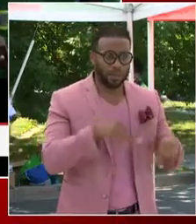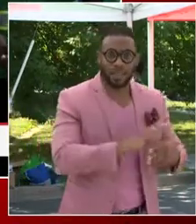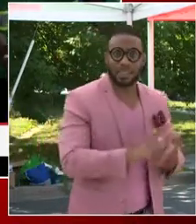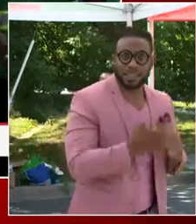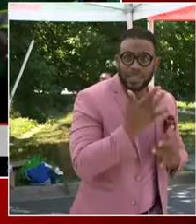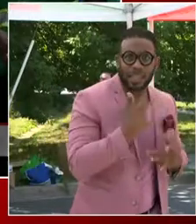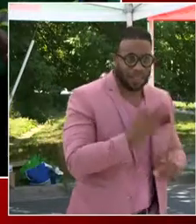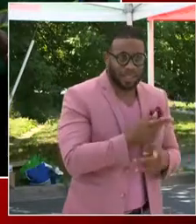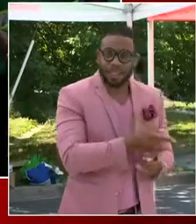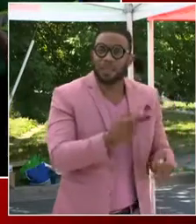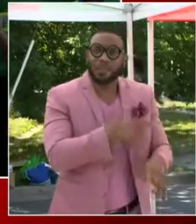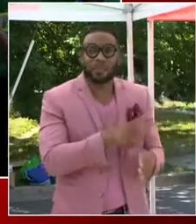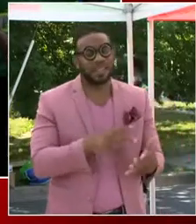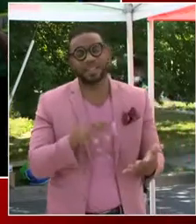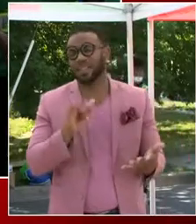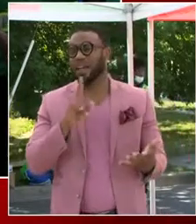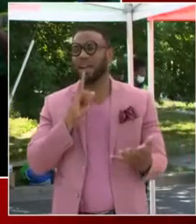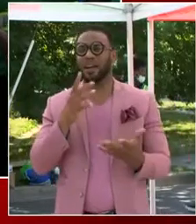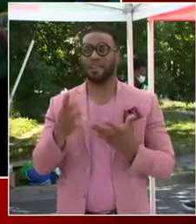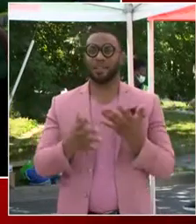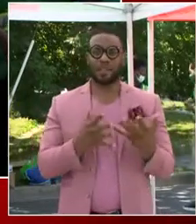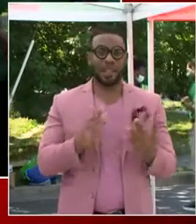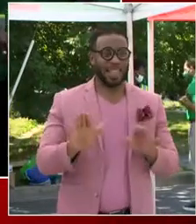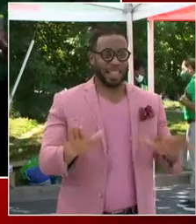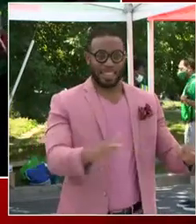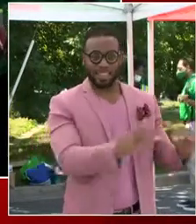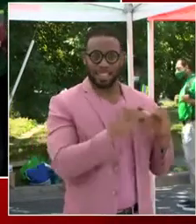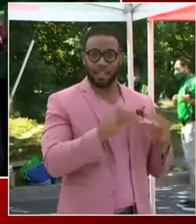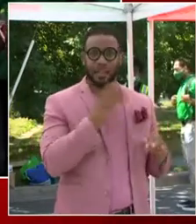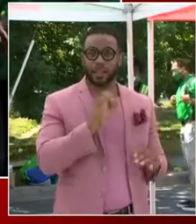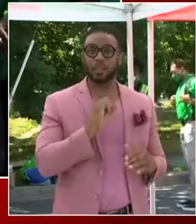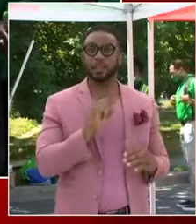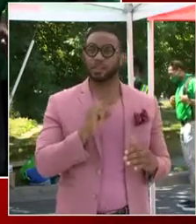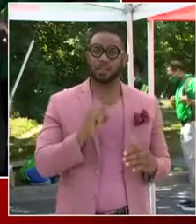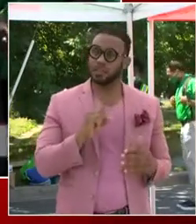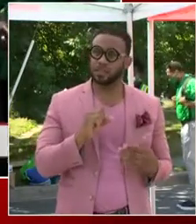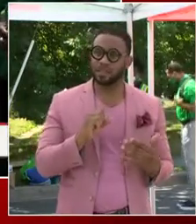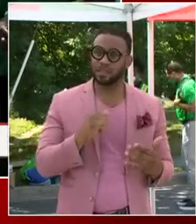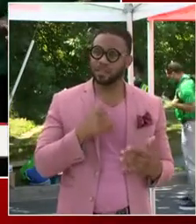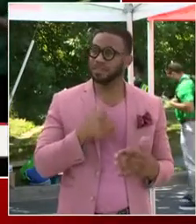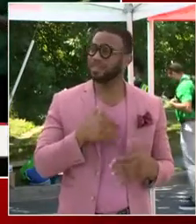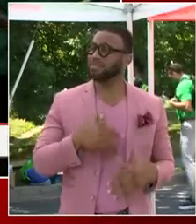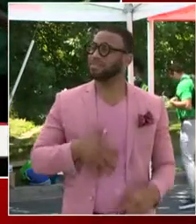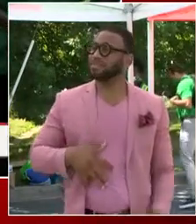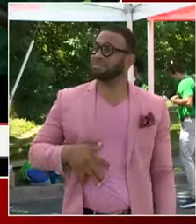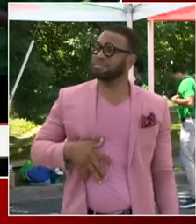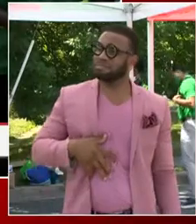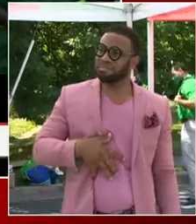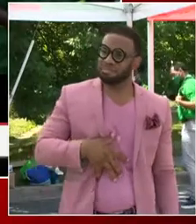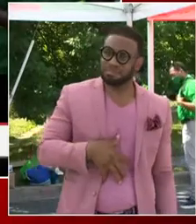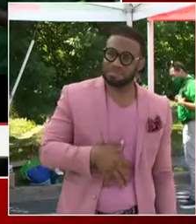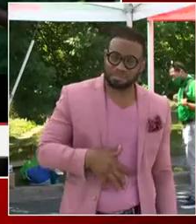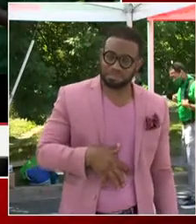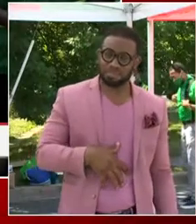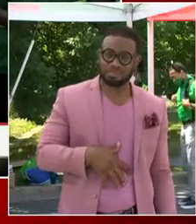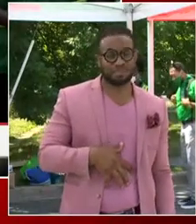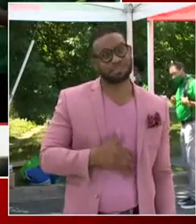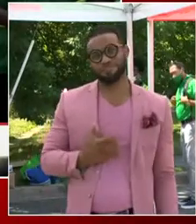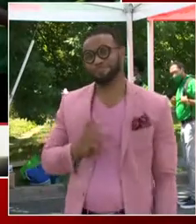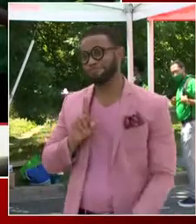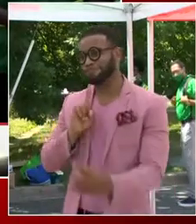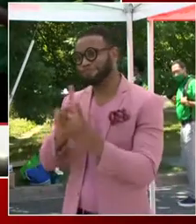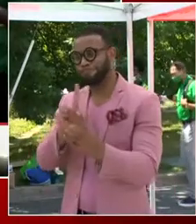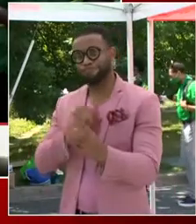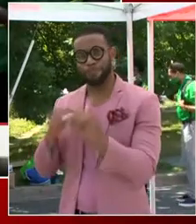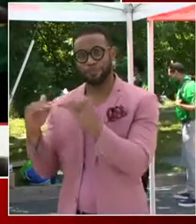Because I'm taking care of patients that are their age. And so I didn't sit with that fear. I went and I spoke with my